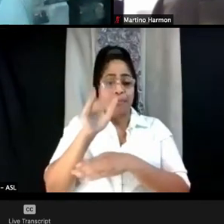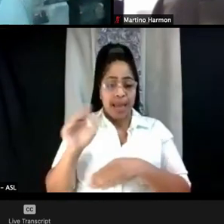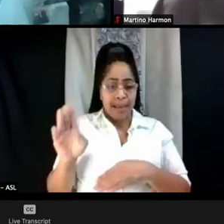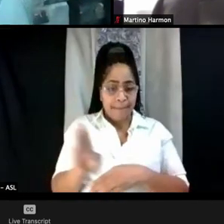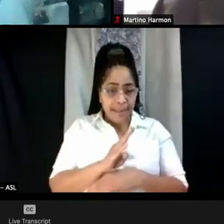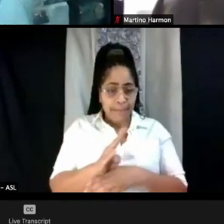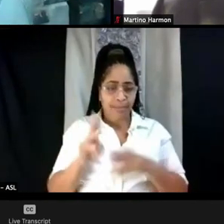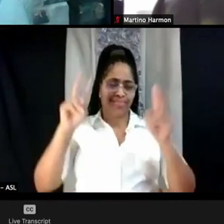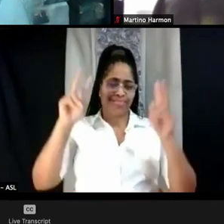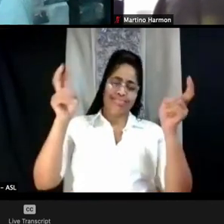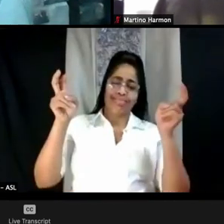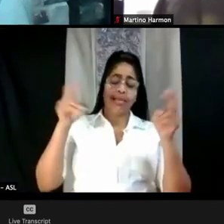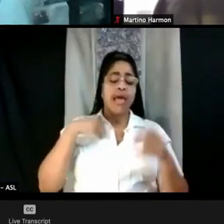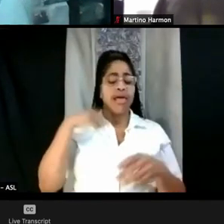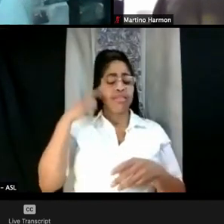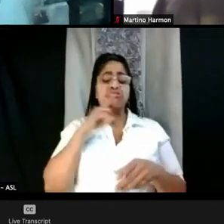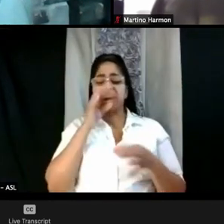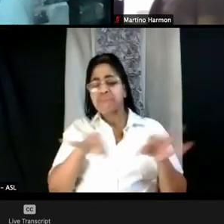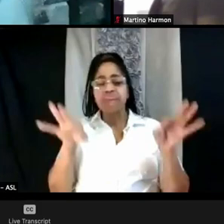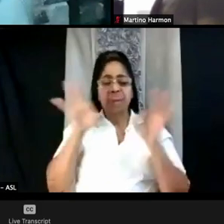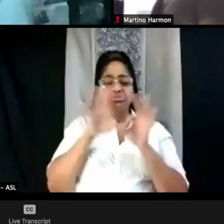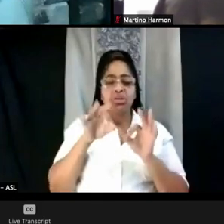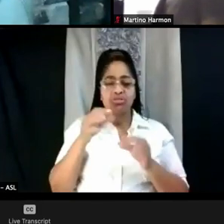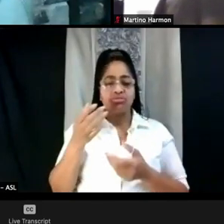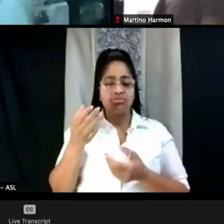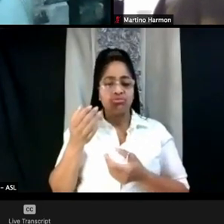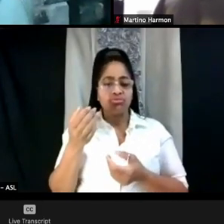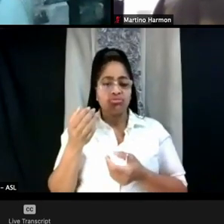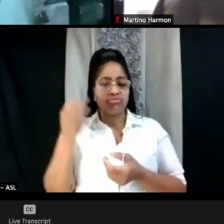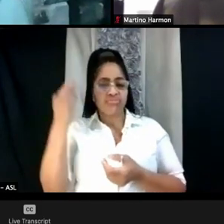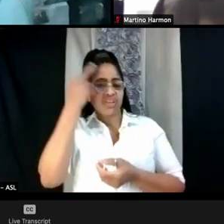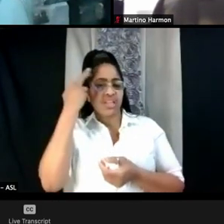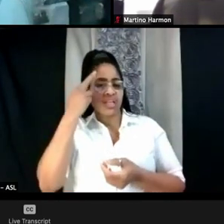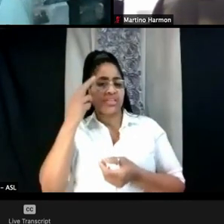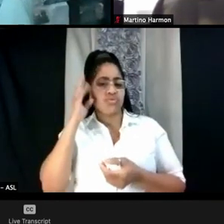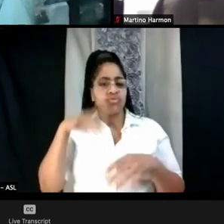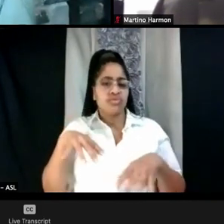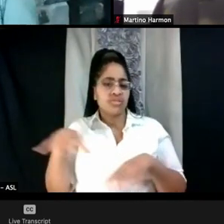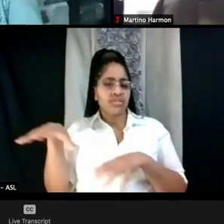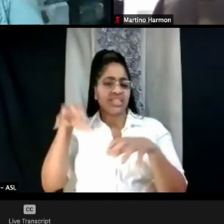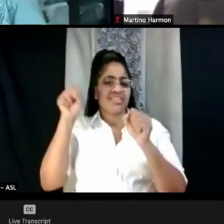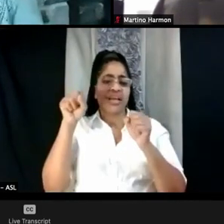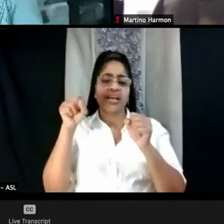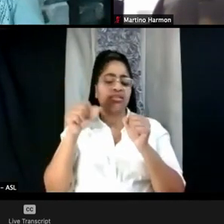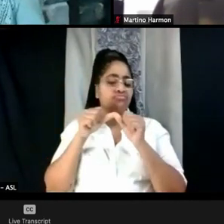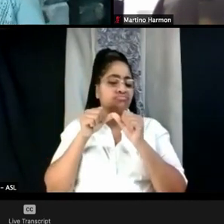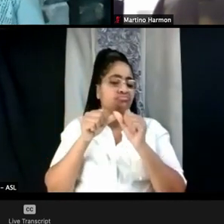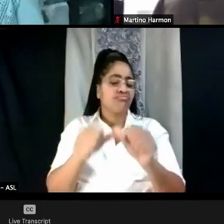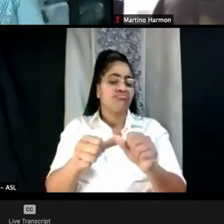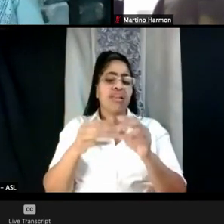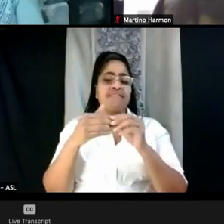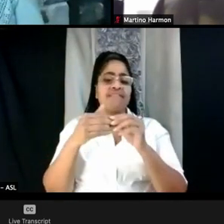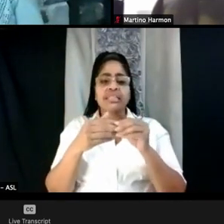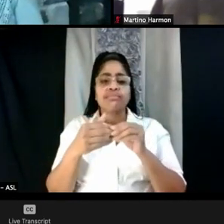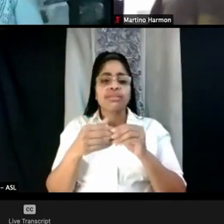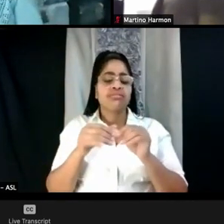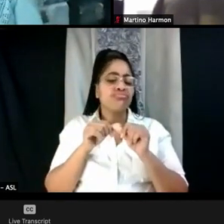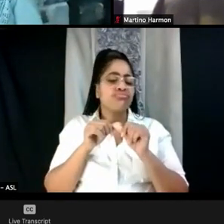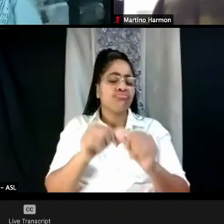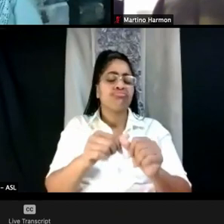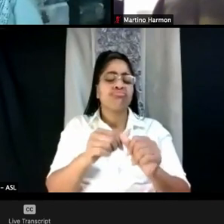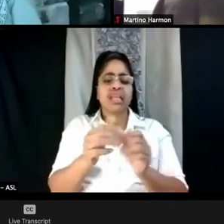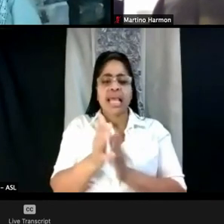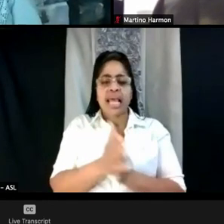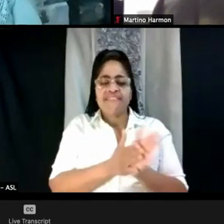think it's incredibly important to acknowledge that it's going to take continued flexibility. It's going to take continued